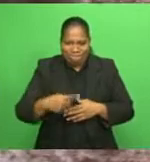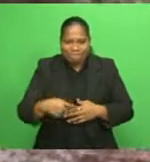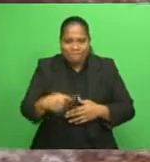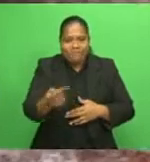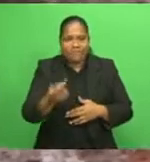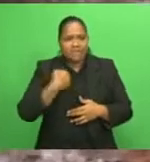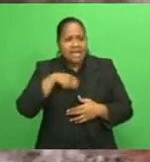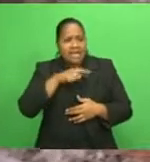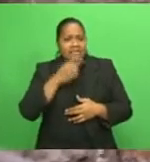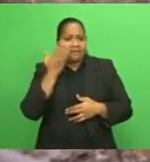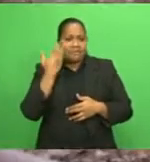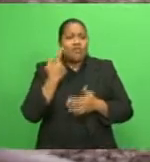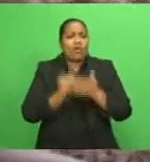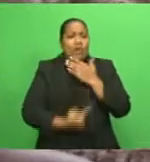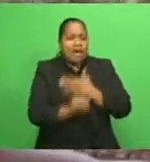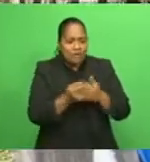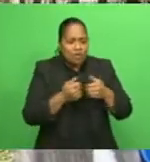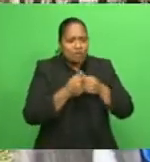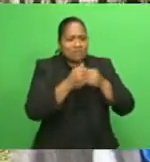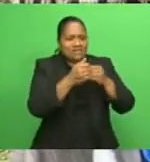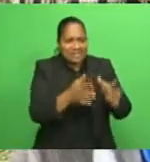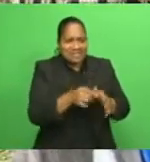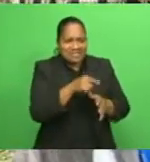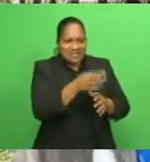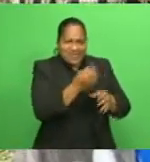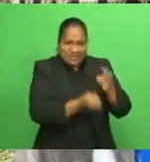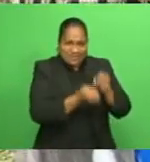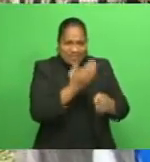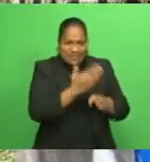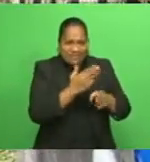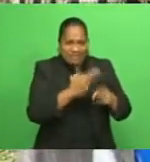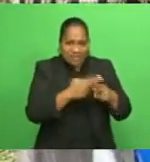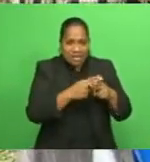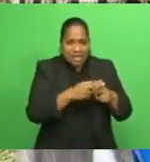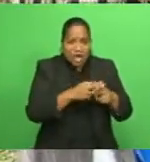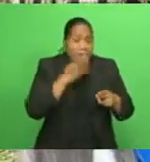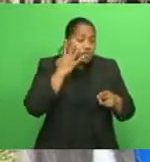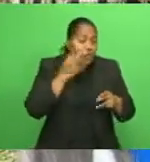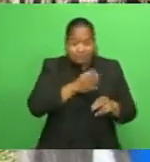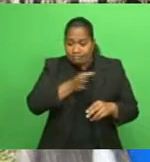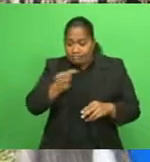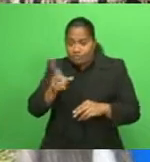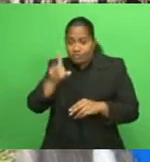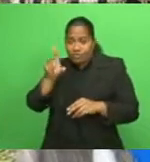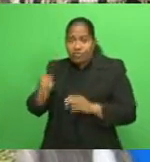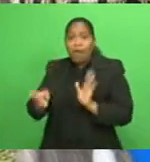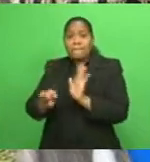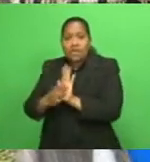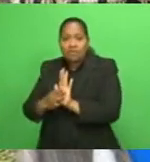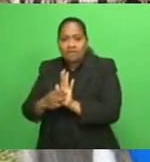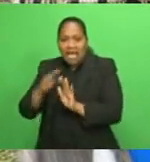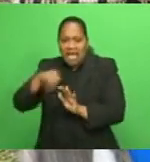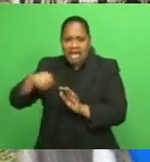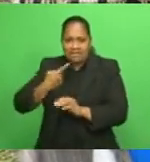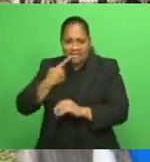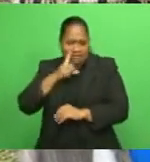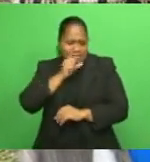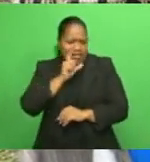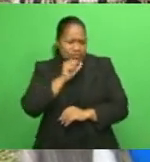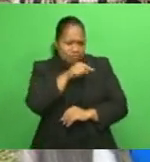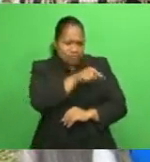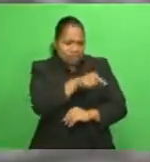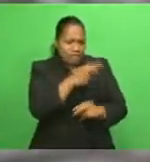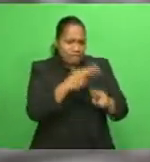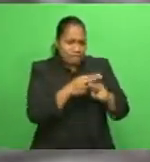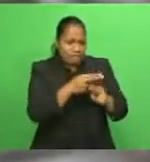dairy business, but when we started mushroom farming, our husbands said they can handle dairy, so we can just focus on the mushroom